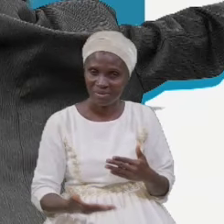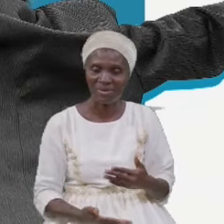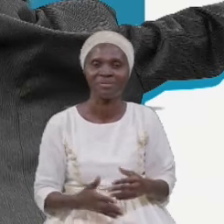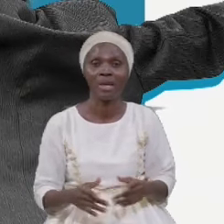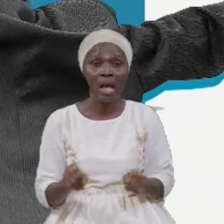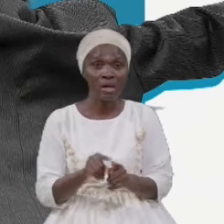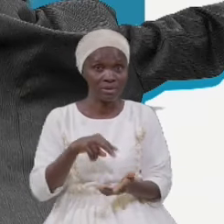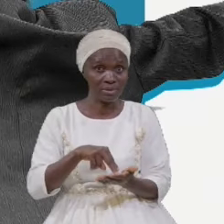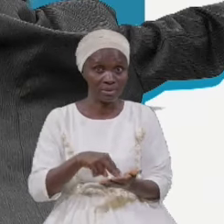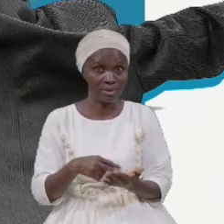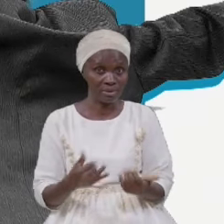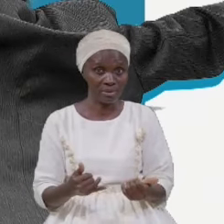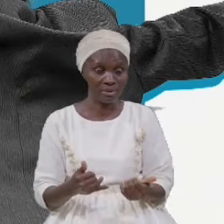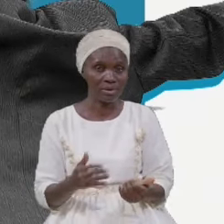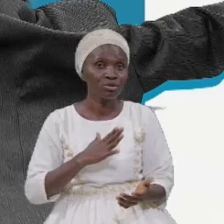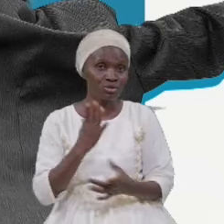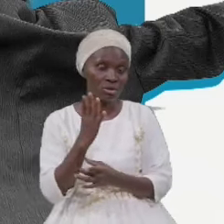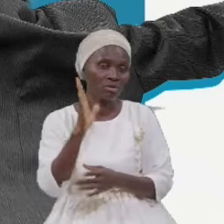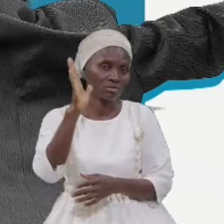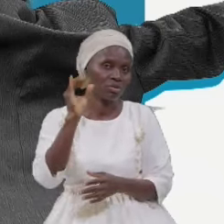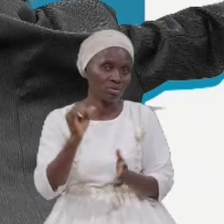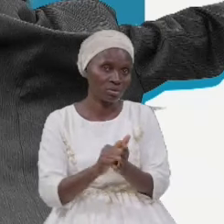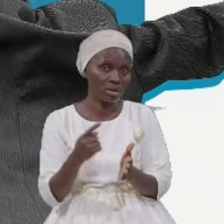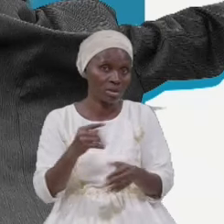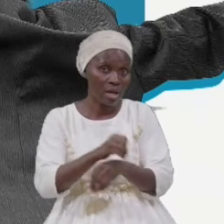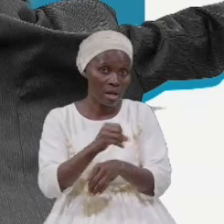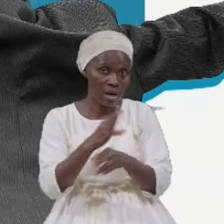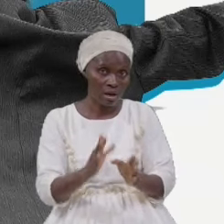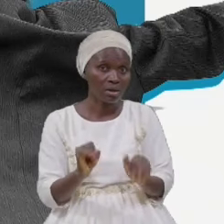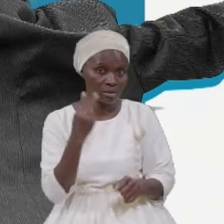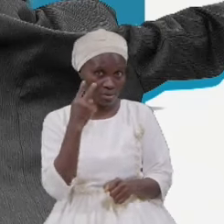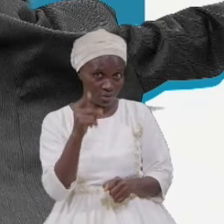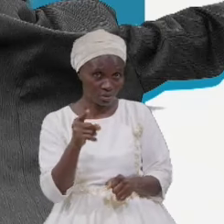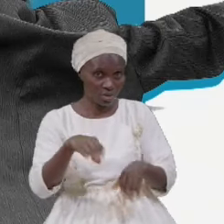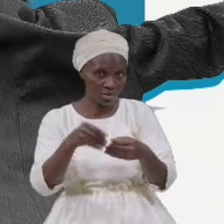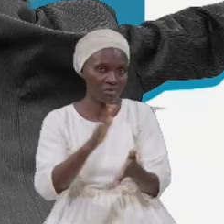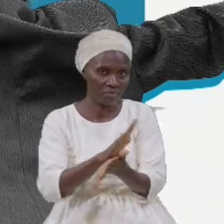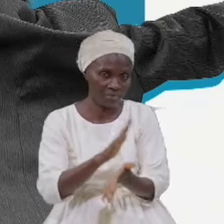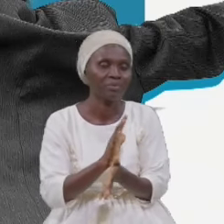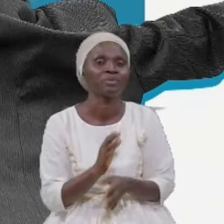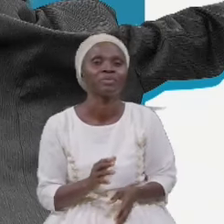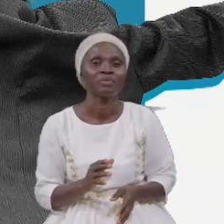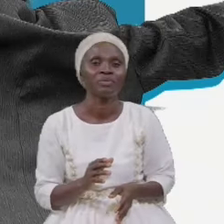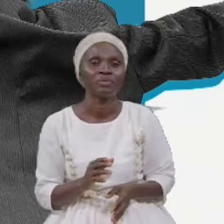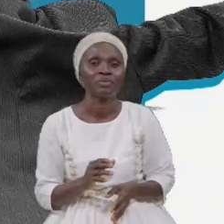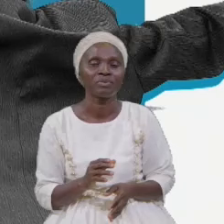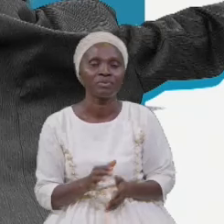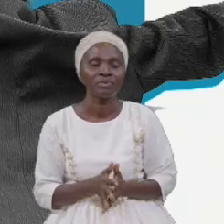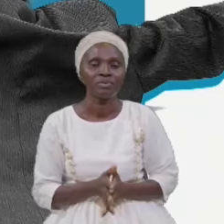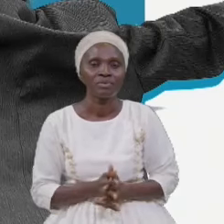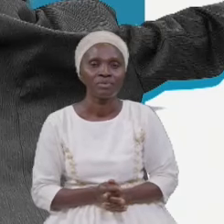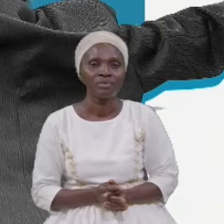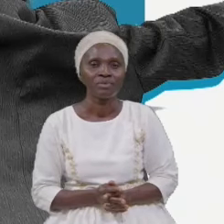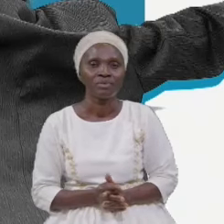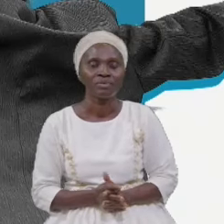so that the counselors will see you. And counselors, let's quickly move to where they are and get